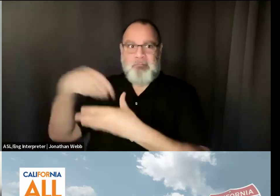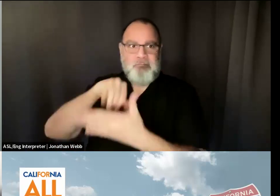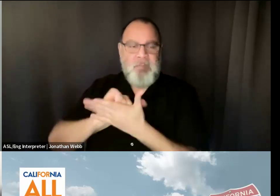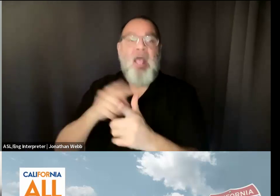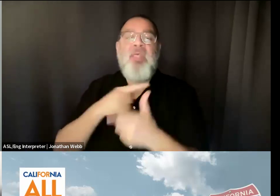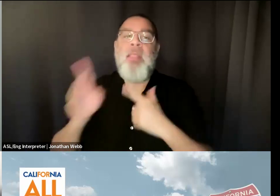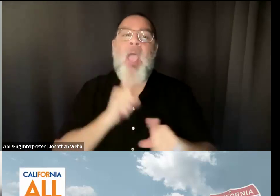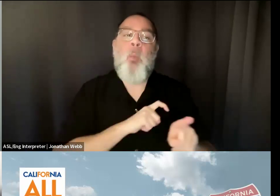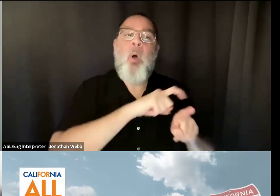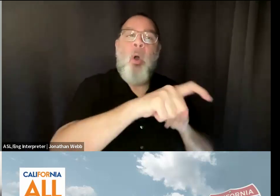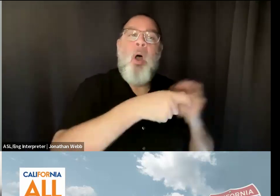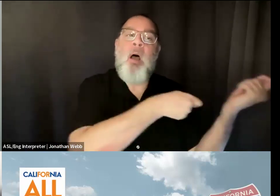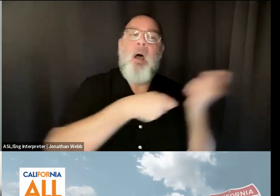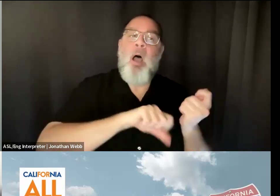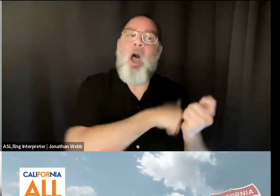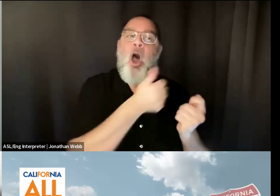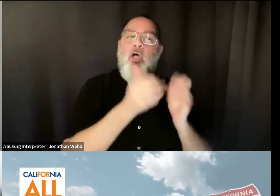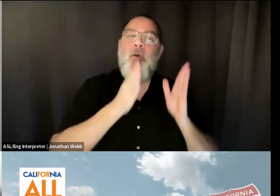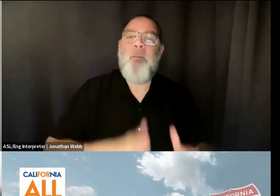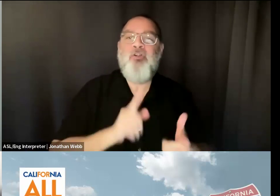on the line to help with translations.